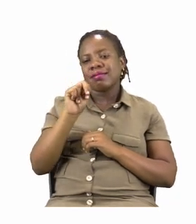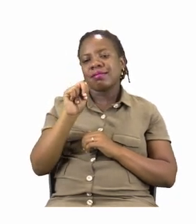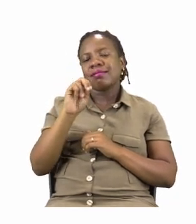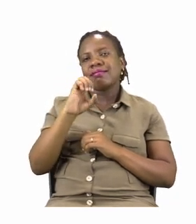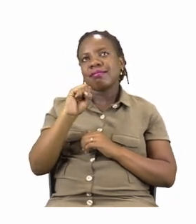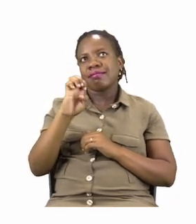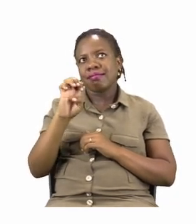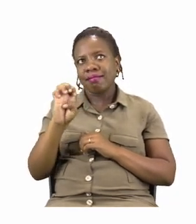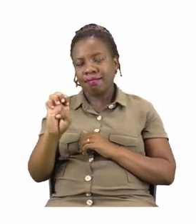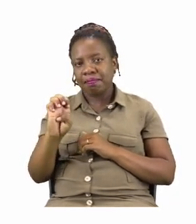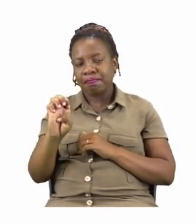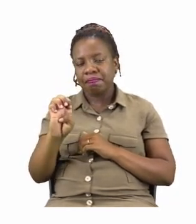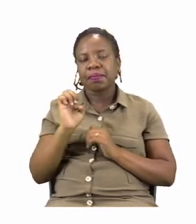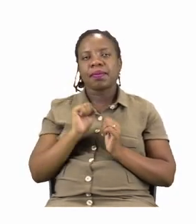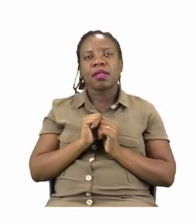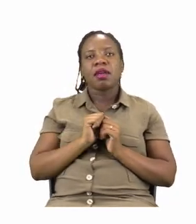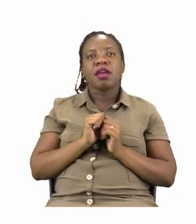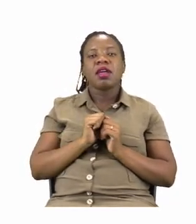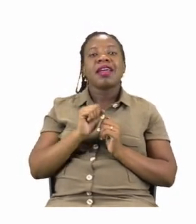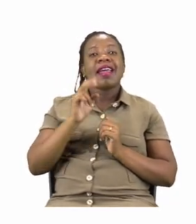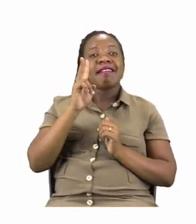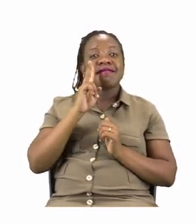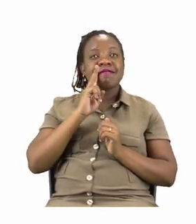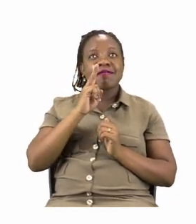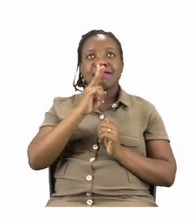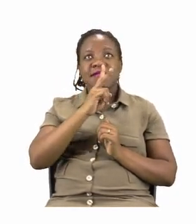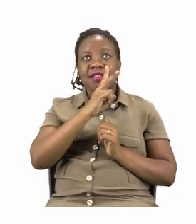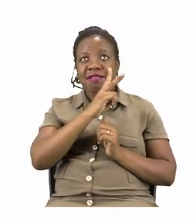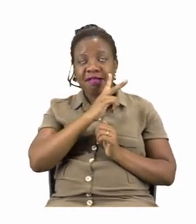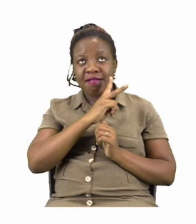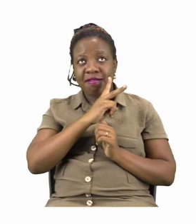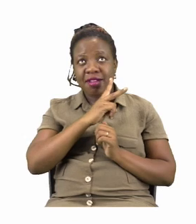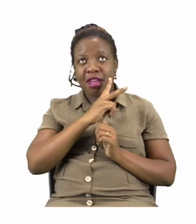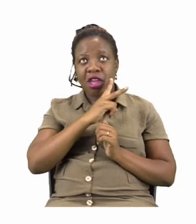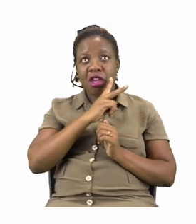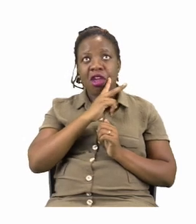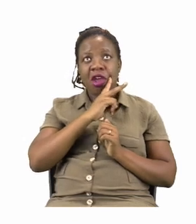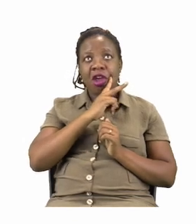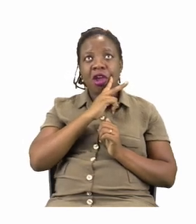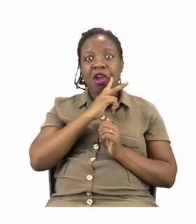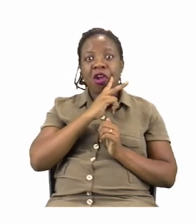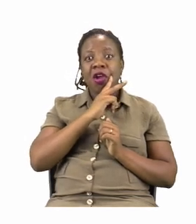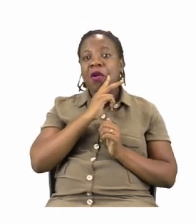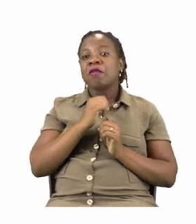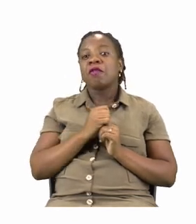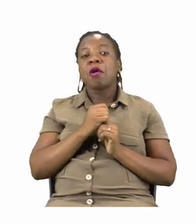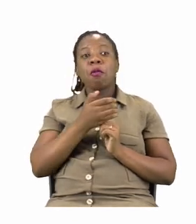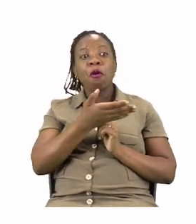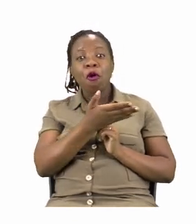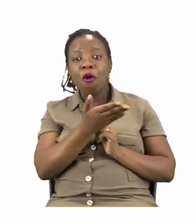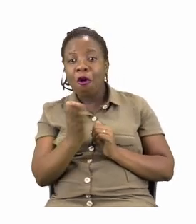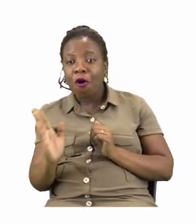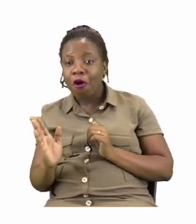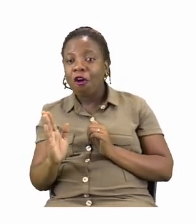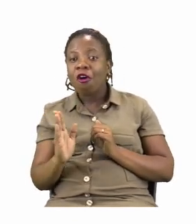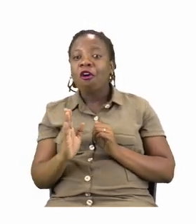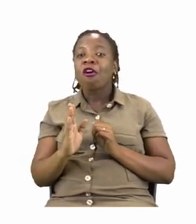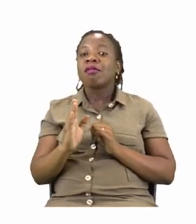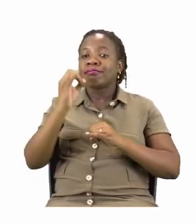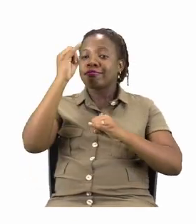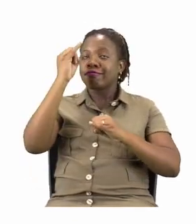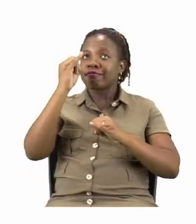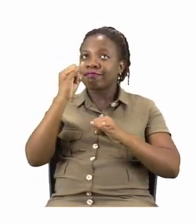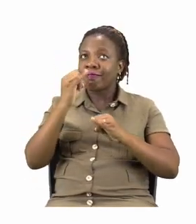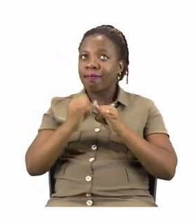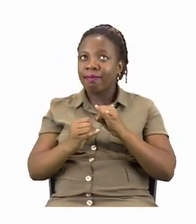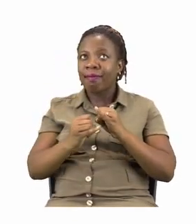D or ED in their past forms. Some verbs have their